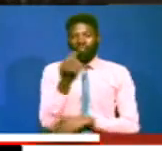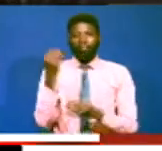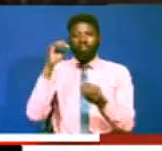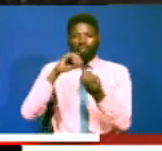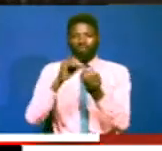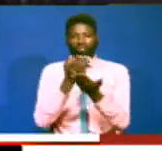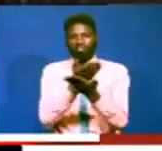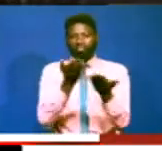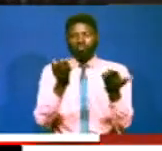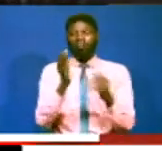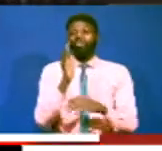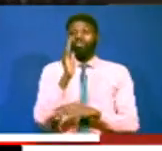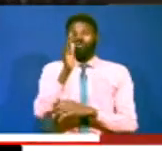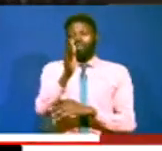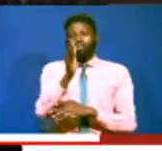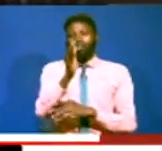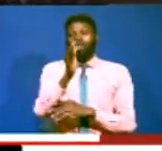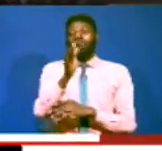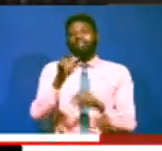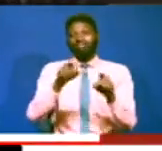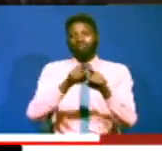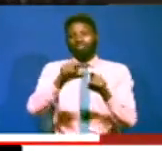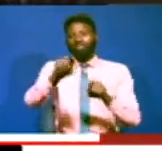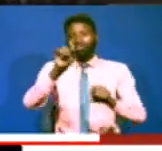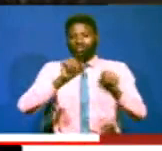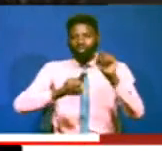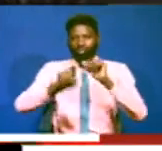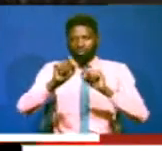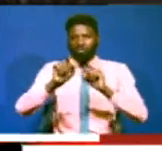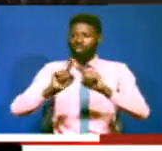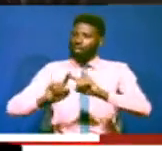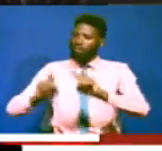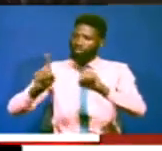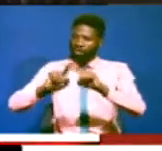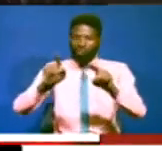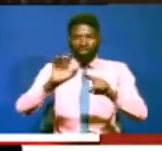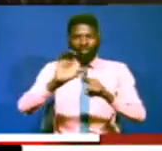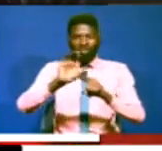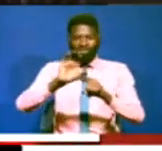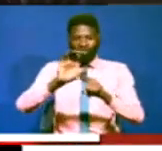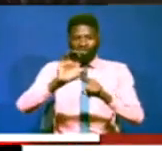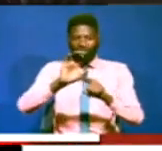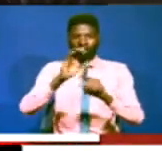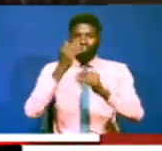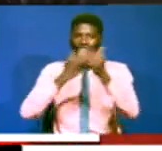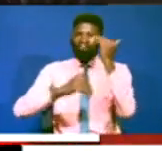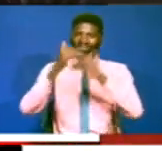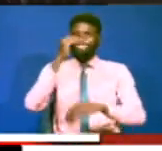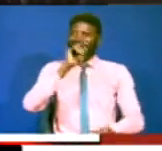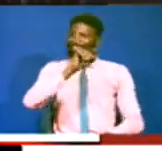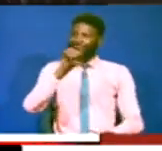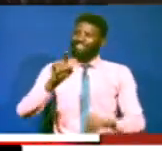be selected for various courses in the universities and other